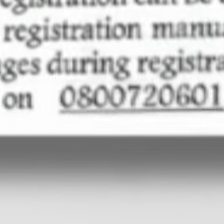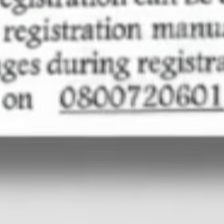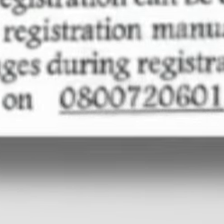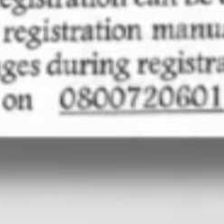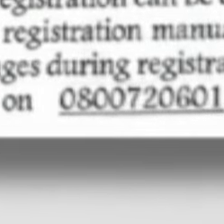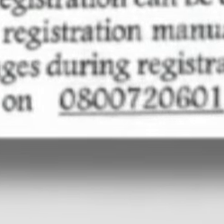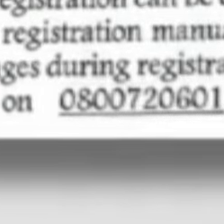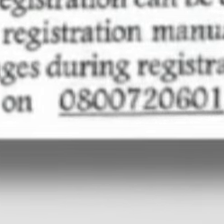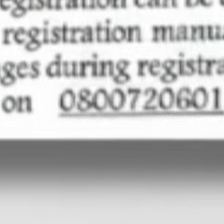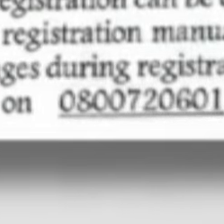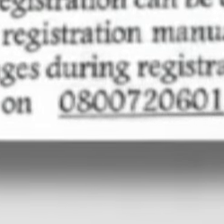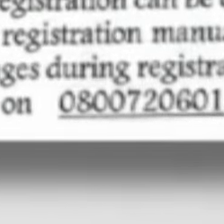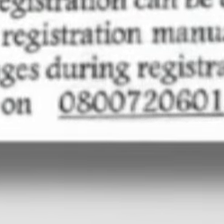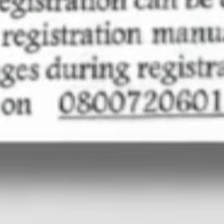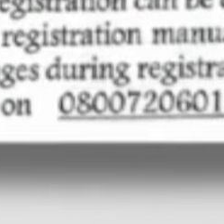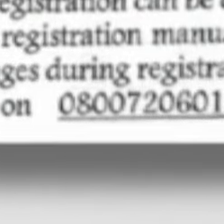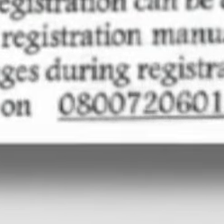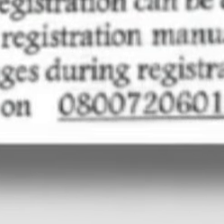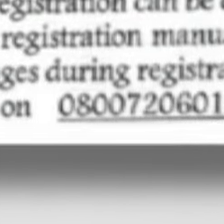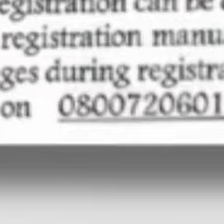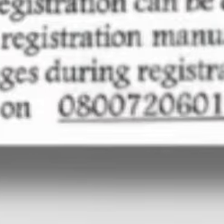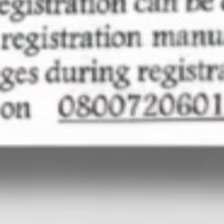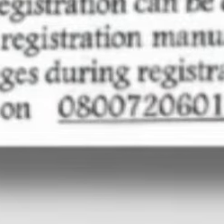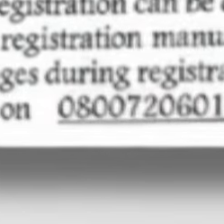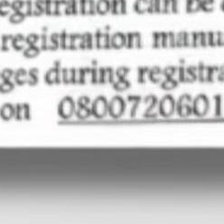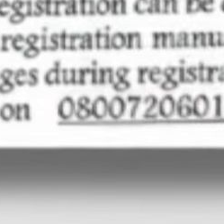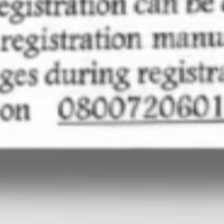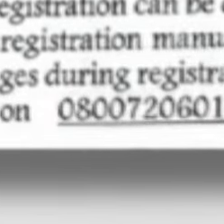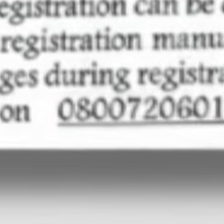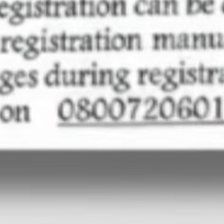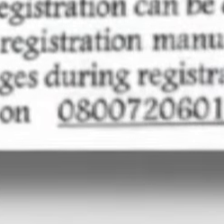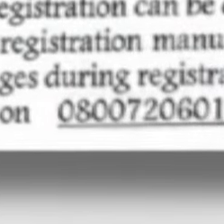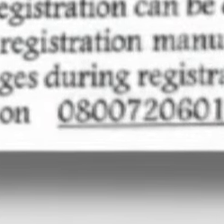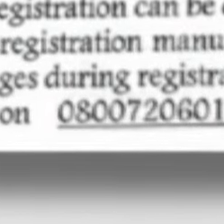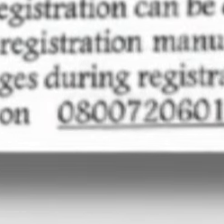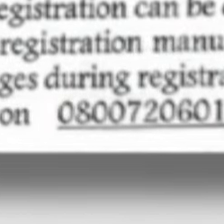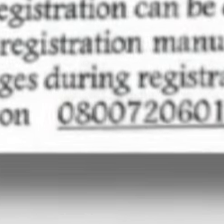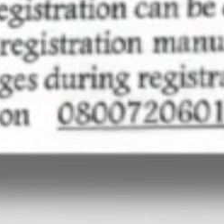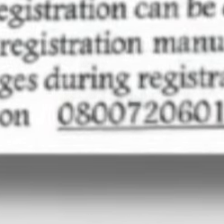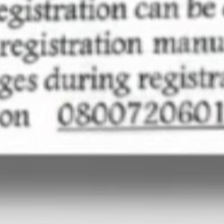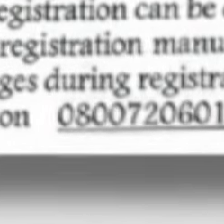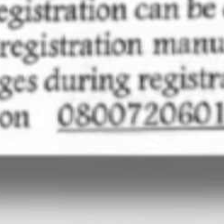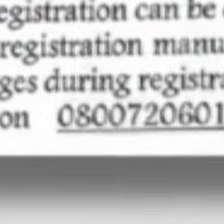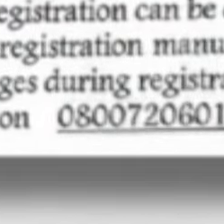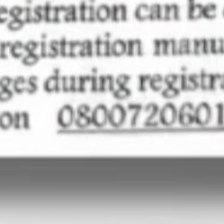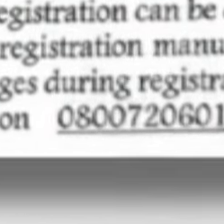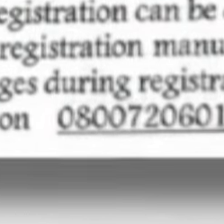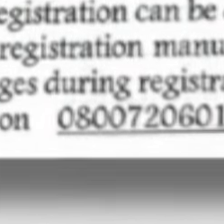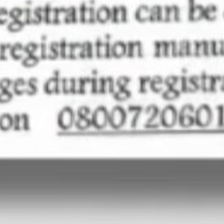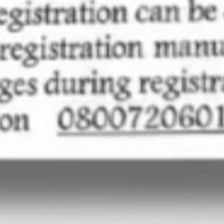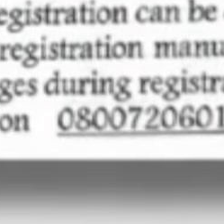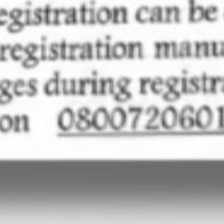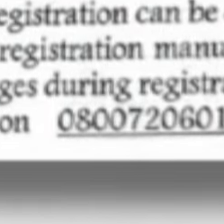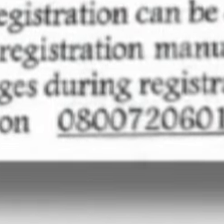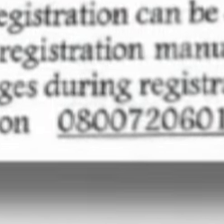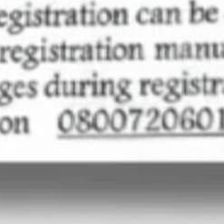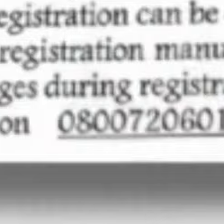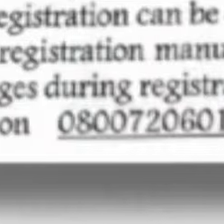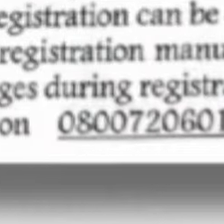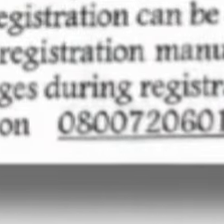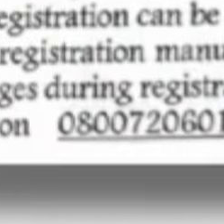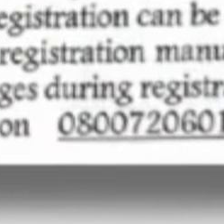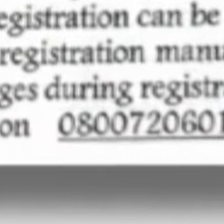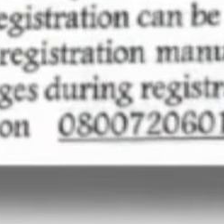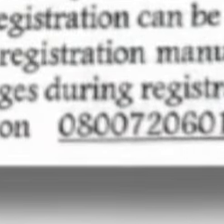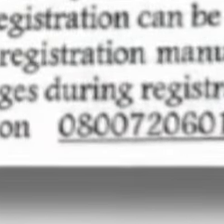the Social Health Authority, has developed an enhanced benefit package for EduAfya to be covered under the Social